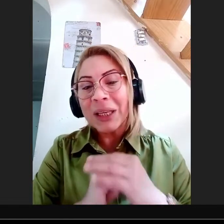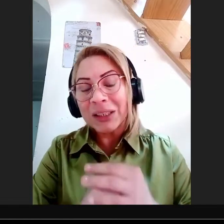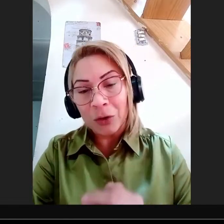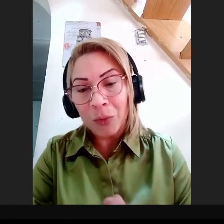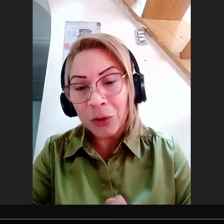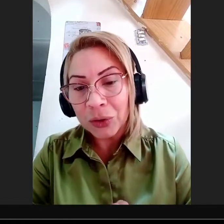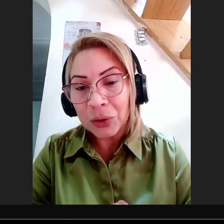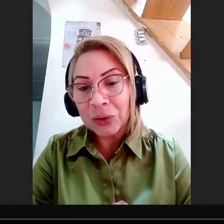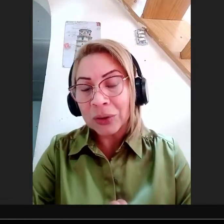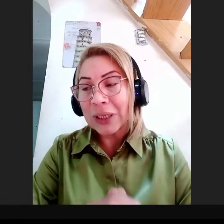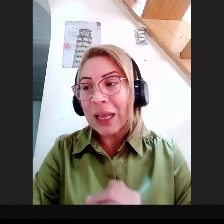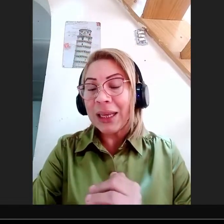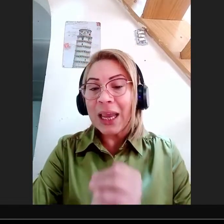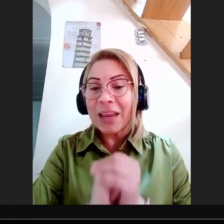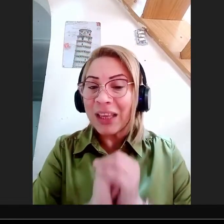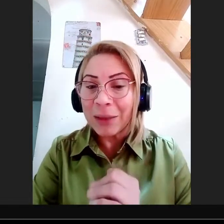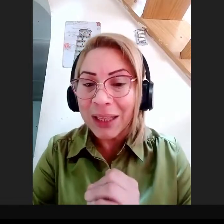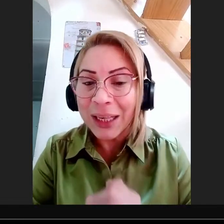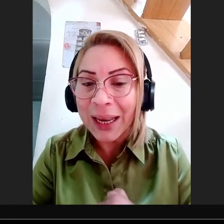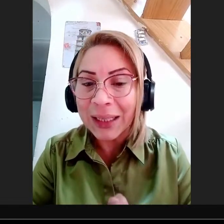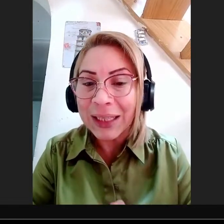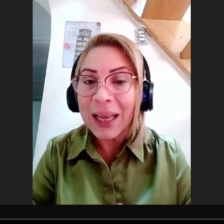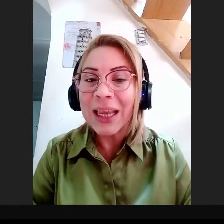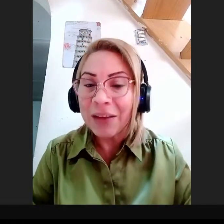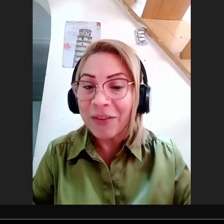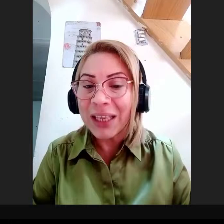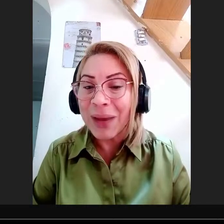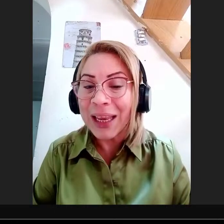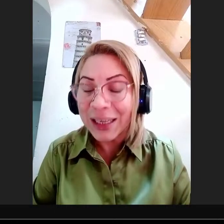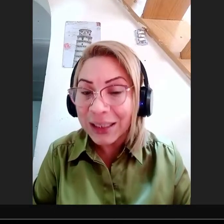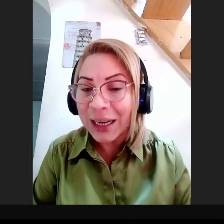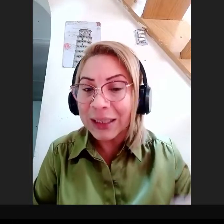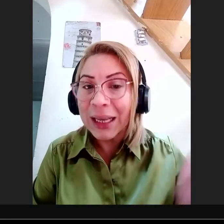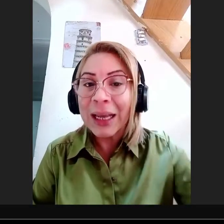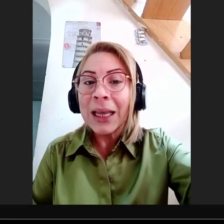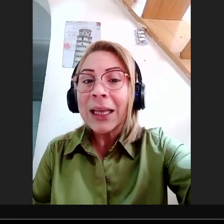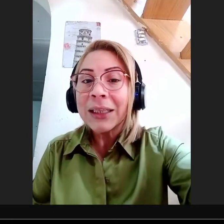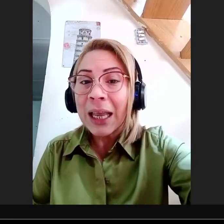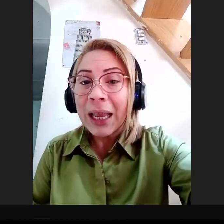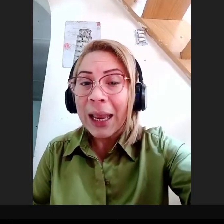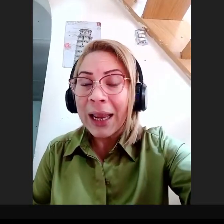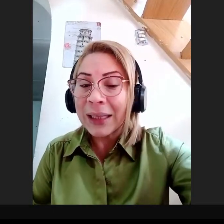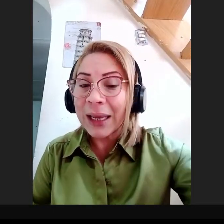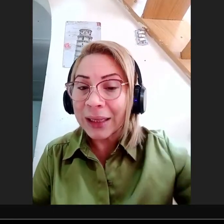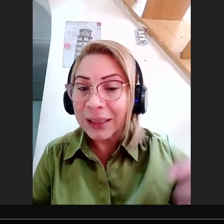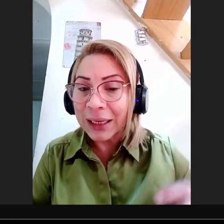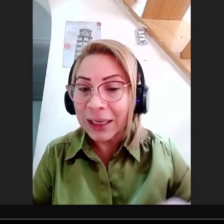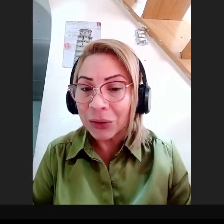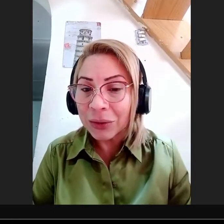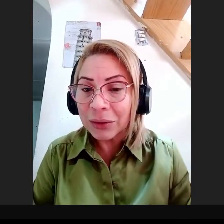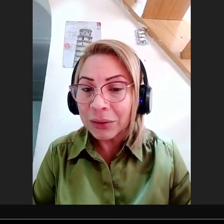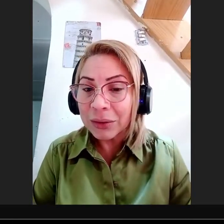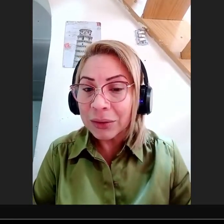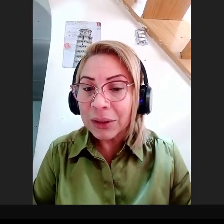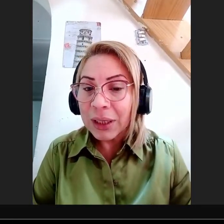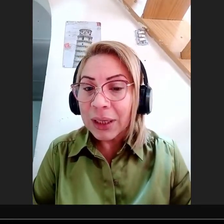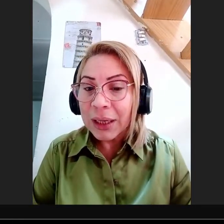been victims to human trafficking, but we are not the only victims. I'm convinced of that.